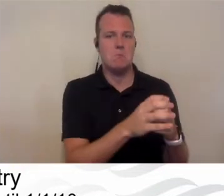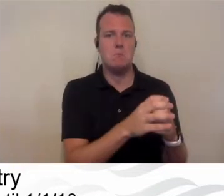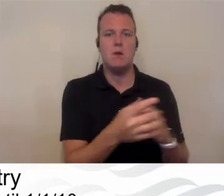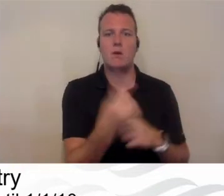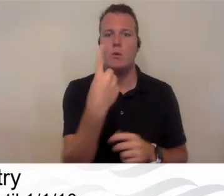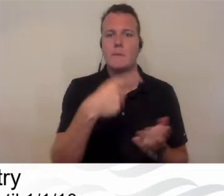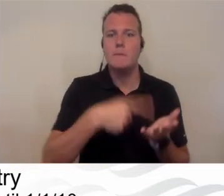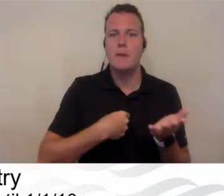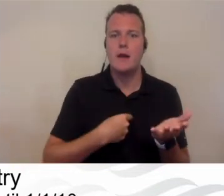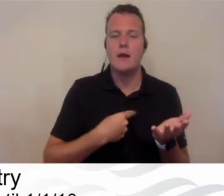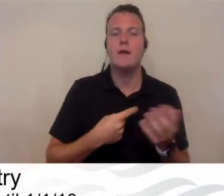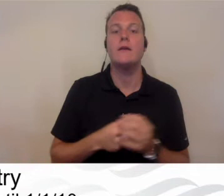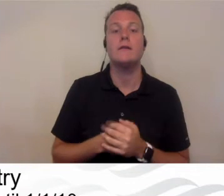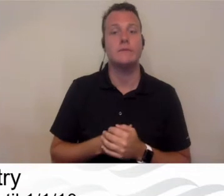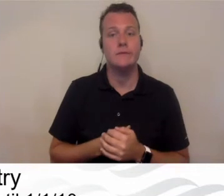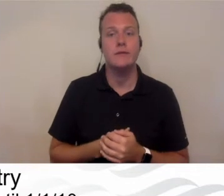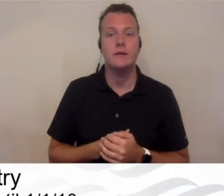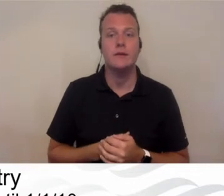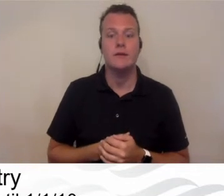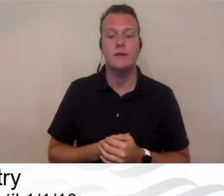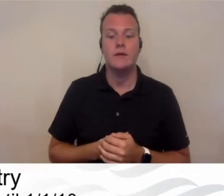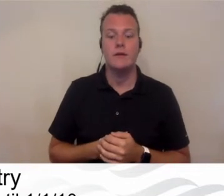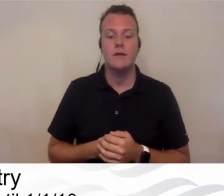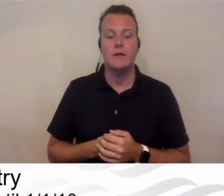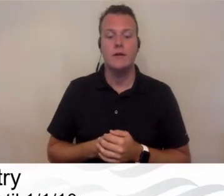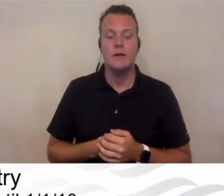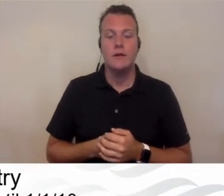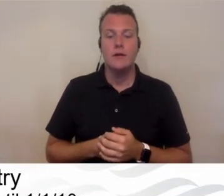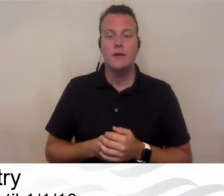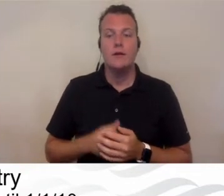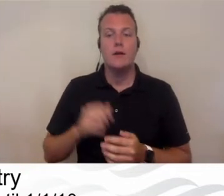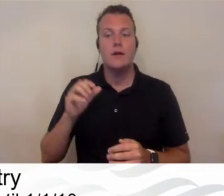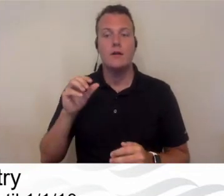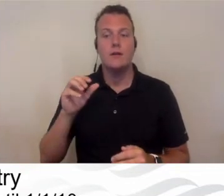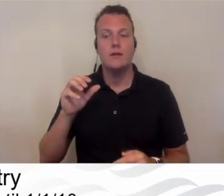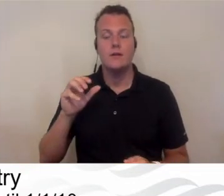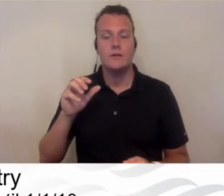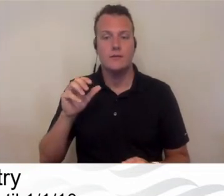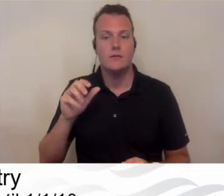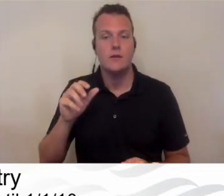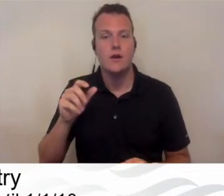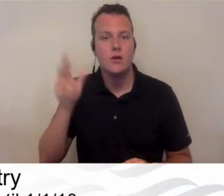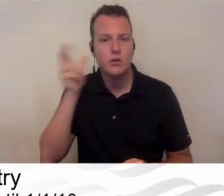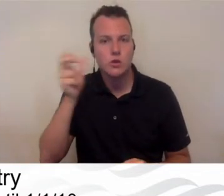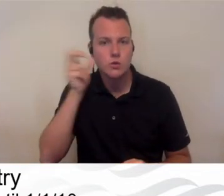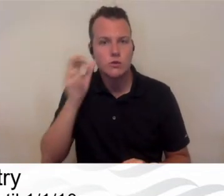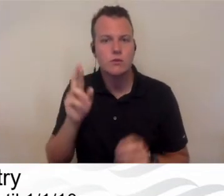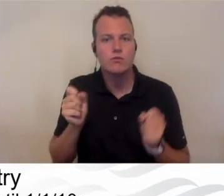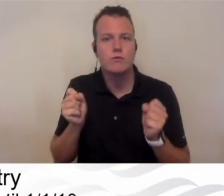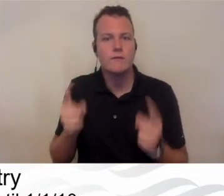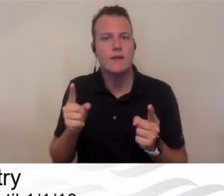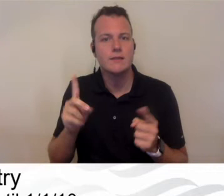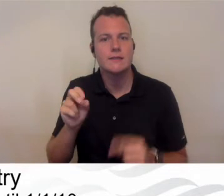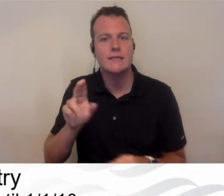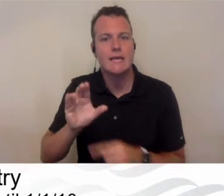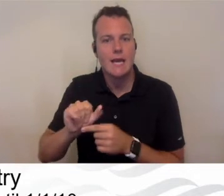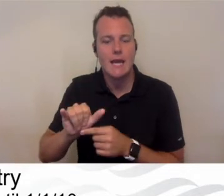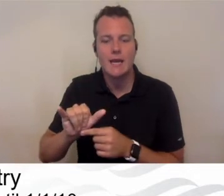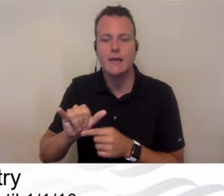away with and deleted what was a acoustic reflex decay code, because you can't do that without